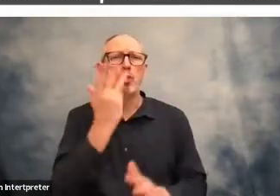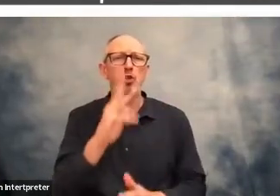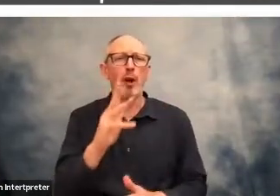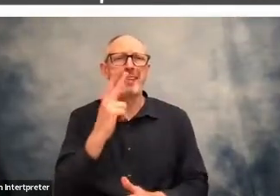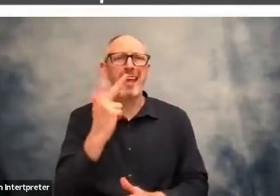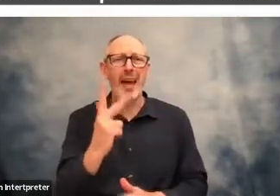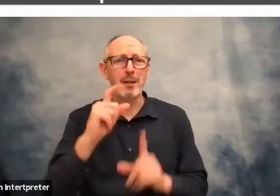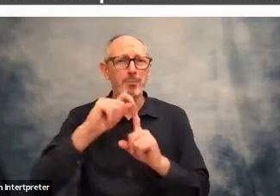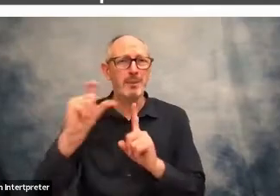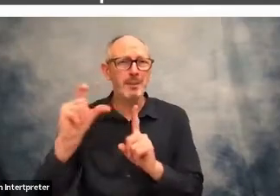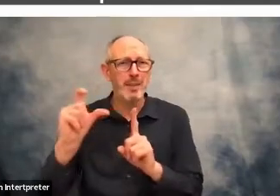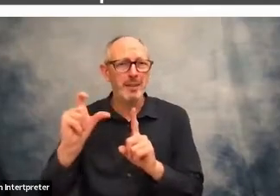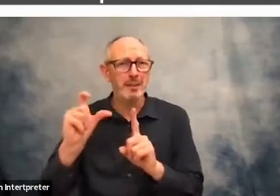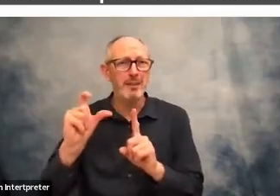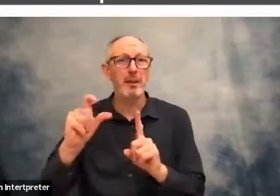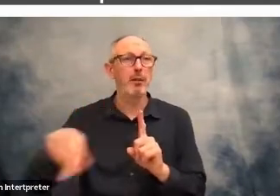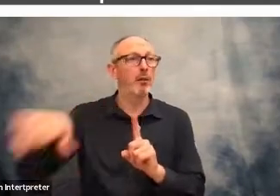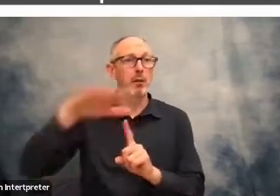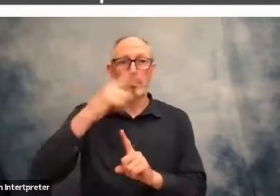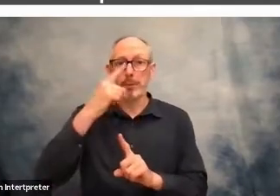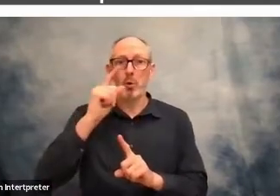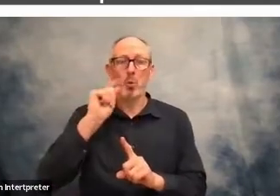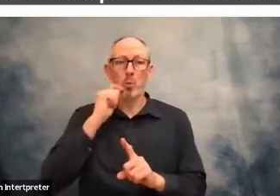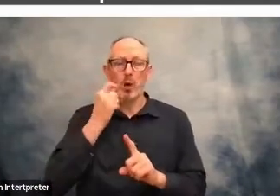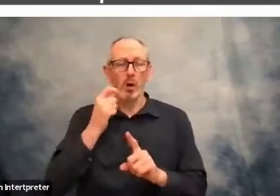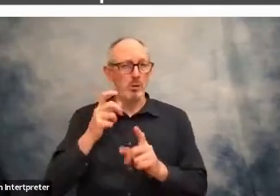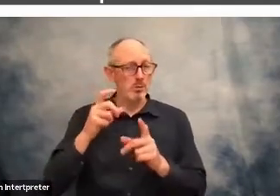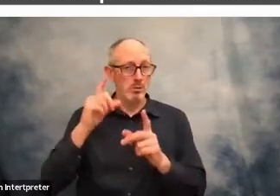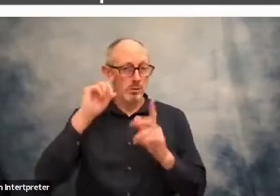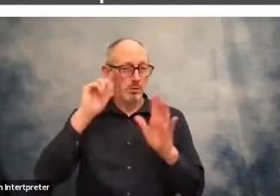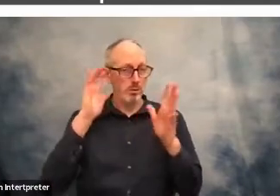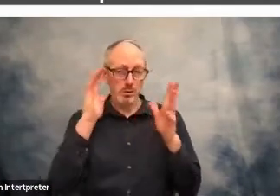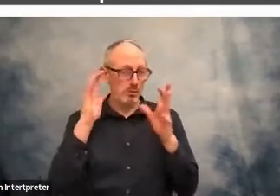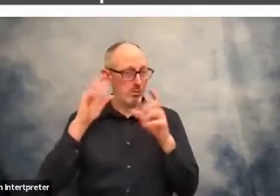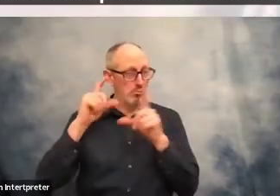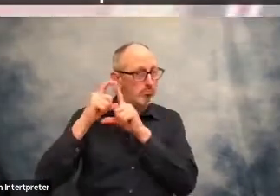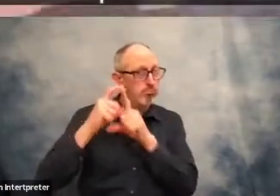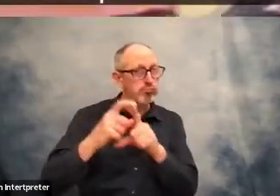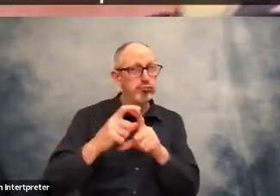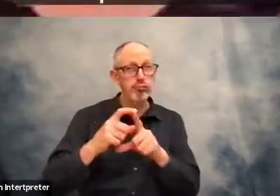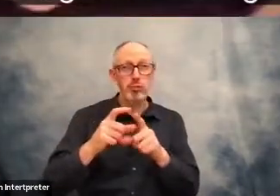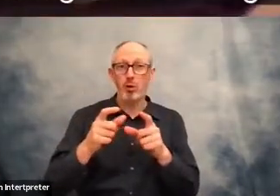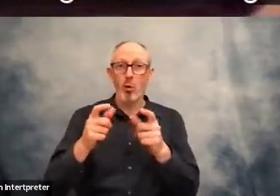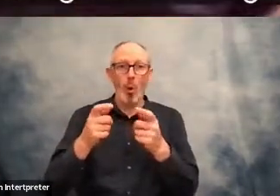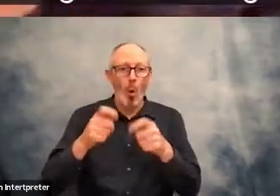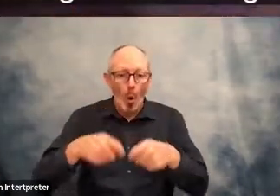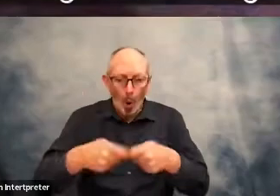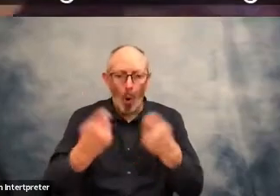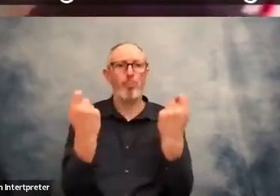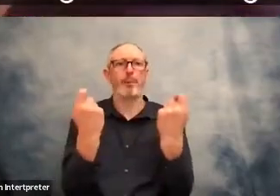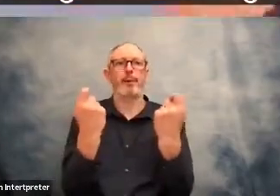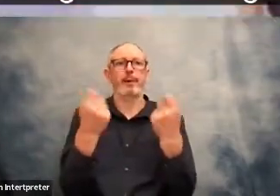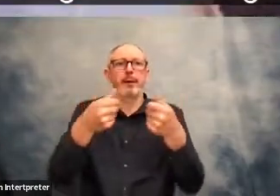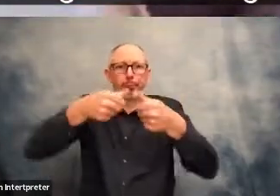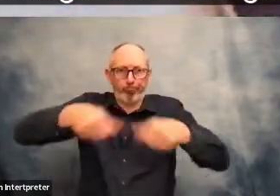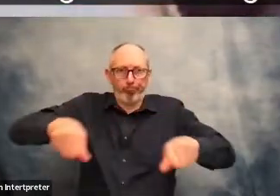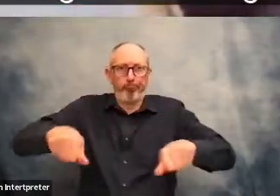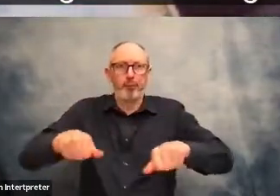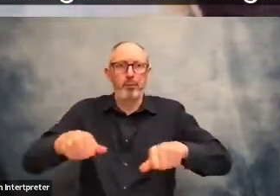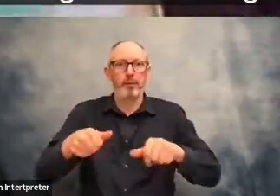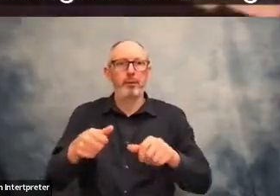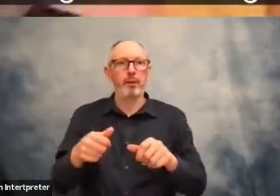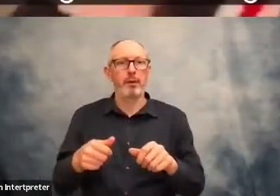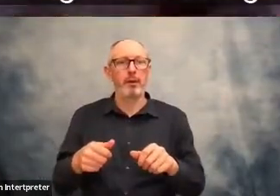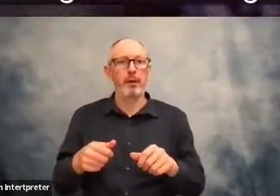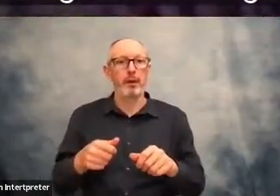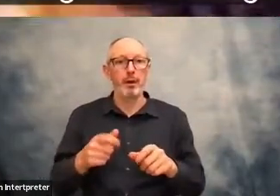struggle significantly to open and apply something as simple as a Band-Aid. First aid packaging and design is tremendously overlooked,